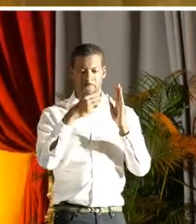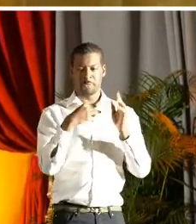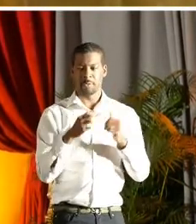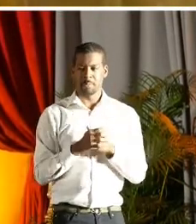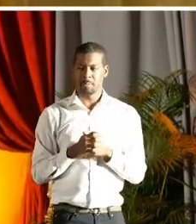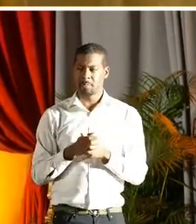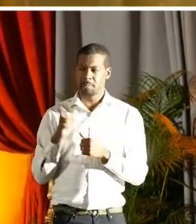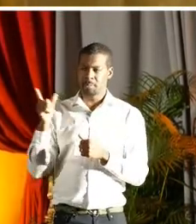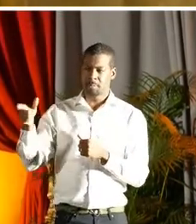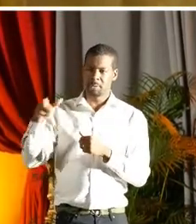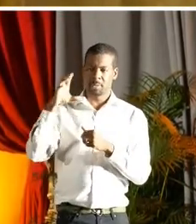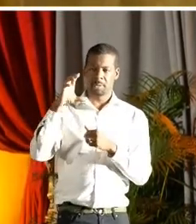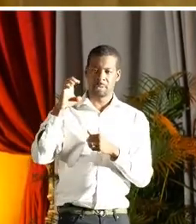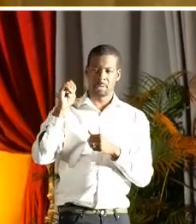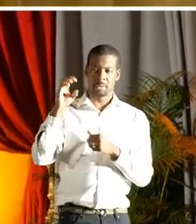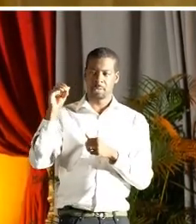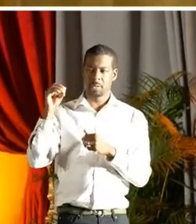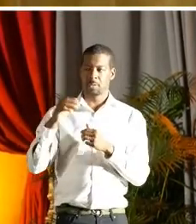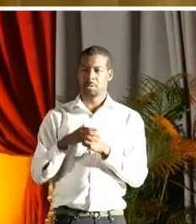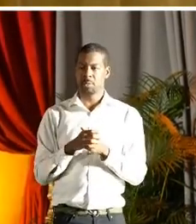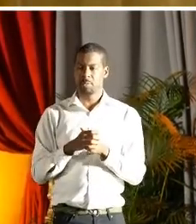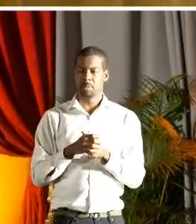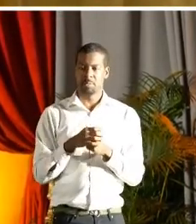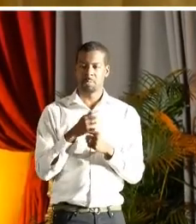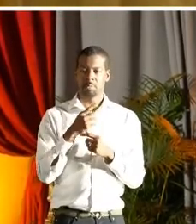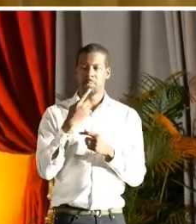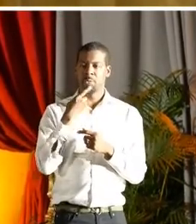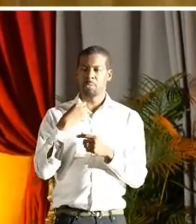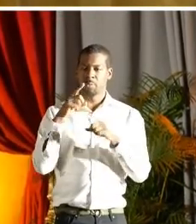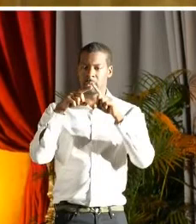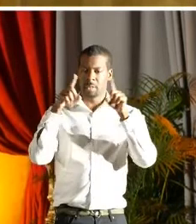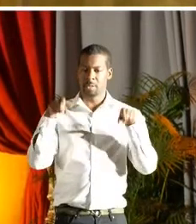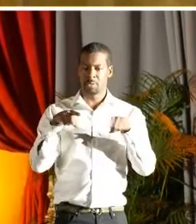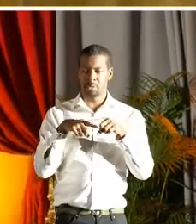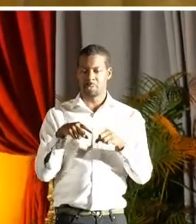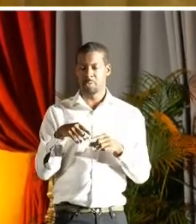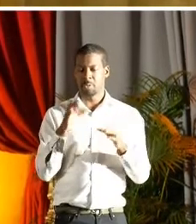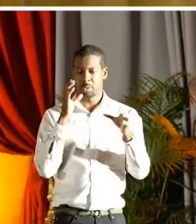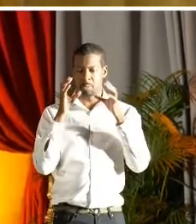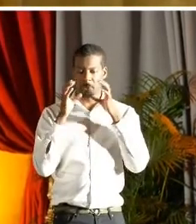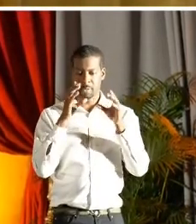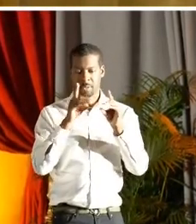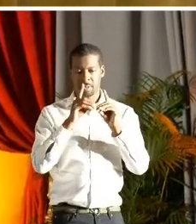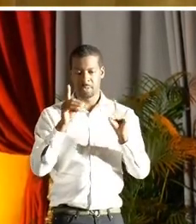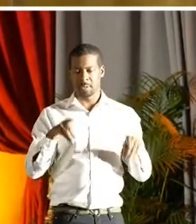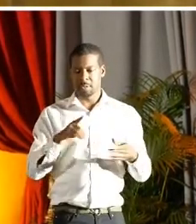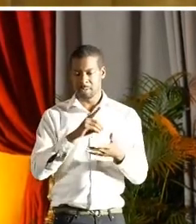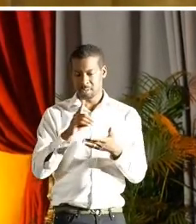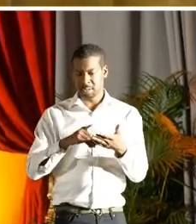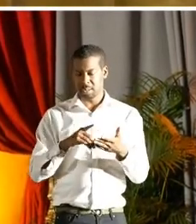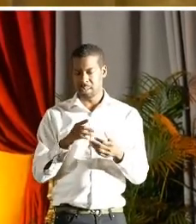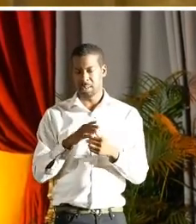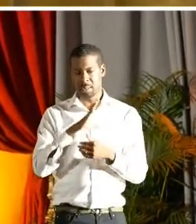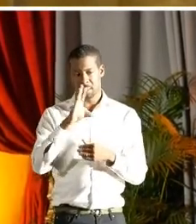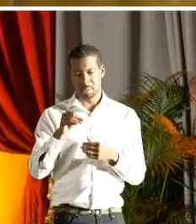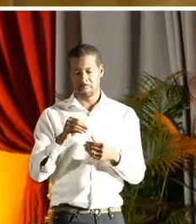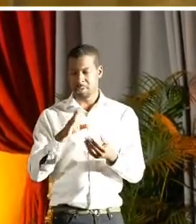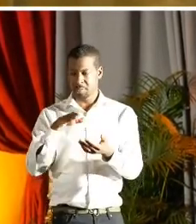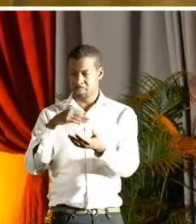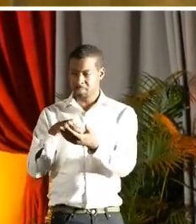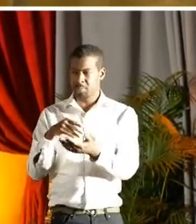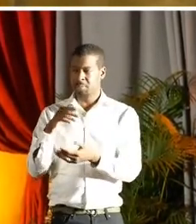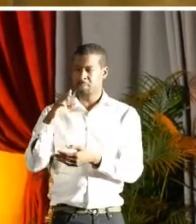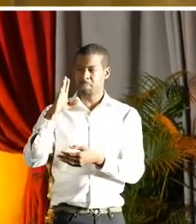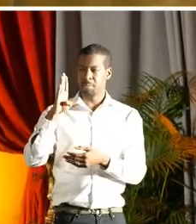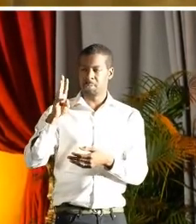is the CEO of Red Square. It's a communications design company based in Jackson, Mississippi,